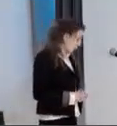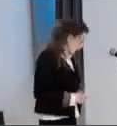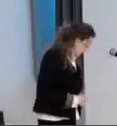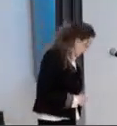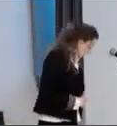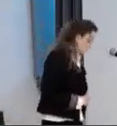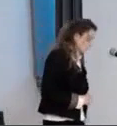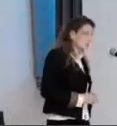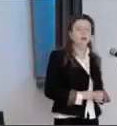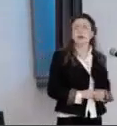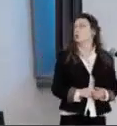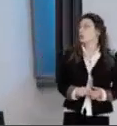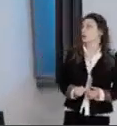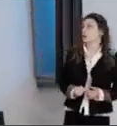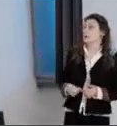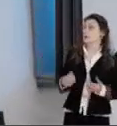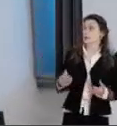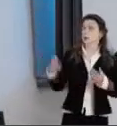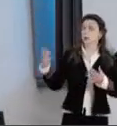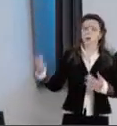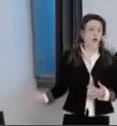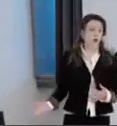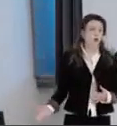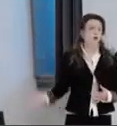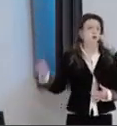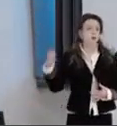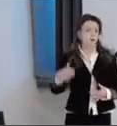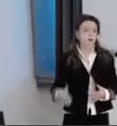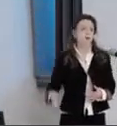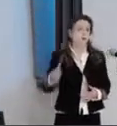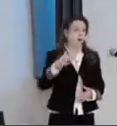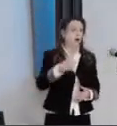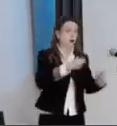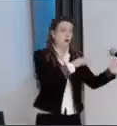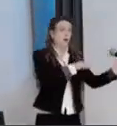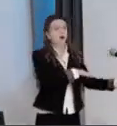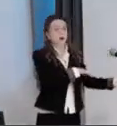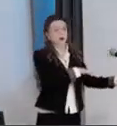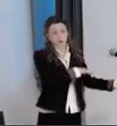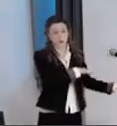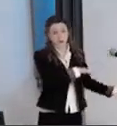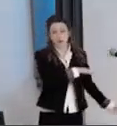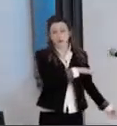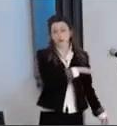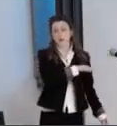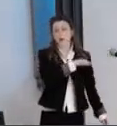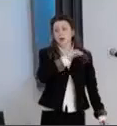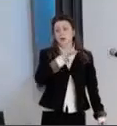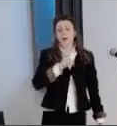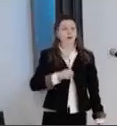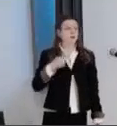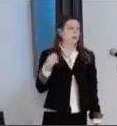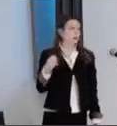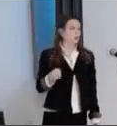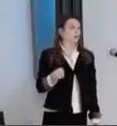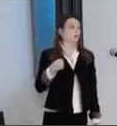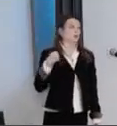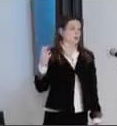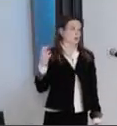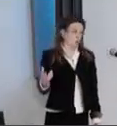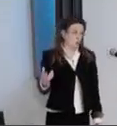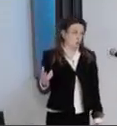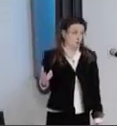of nature, what I mean at this stage is aesthetic appreciation in the sense I just defined, that